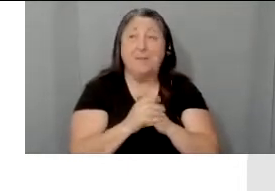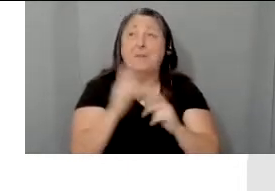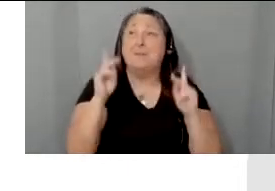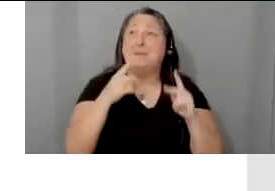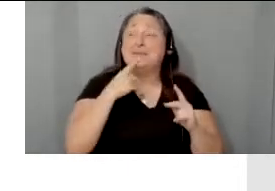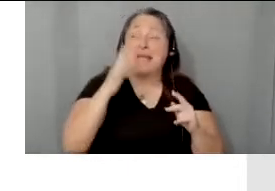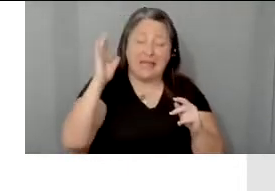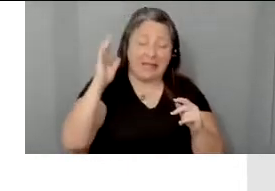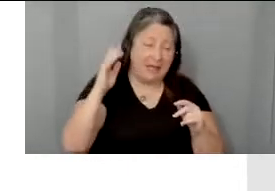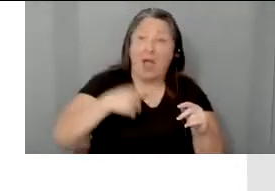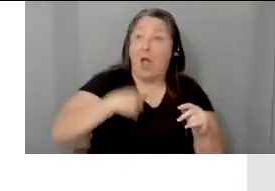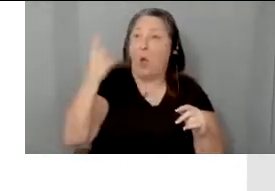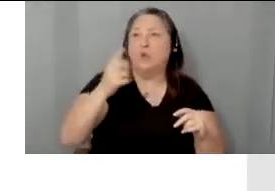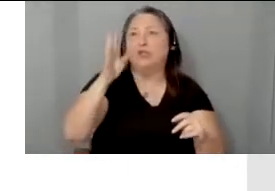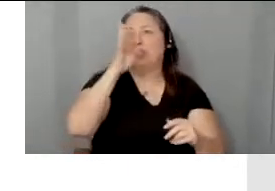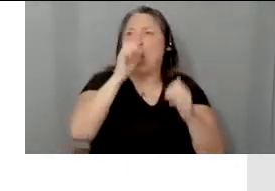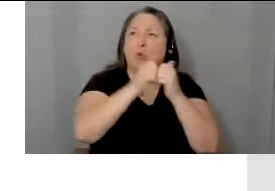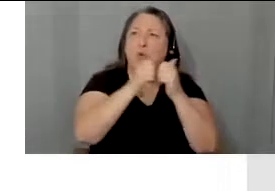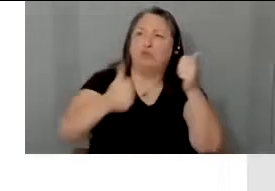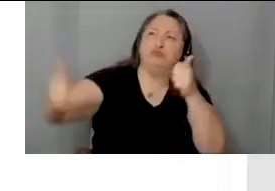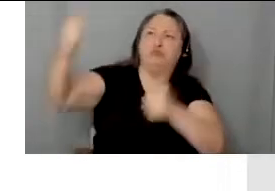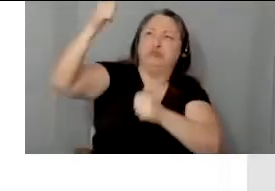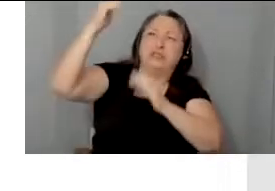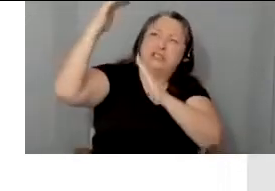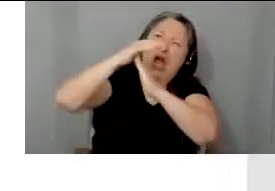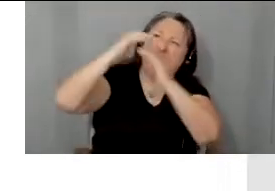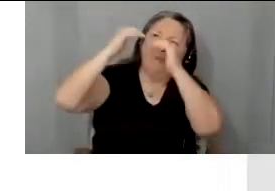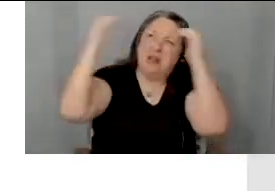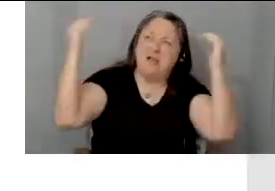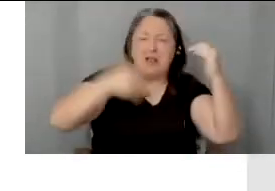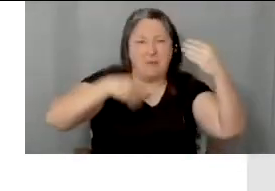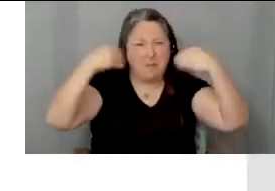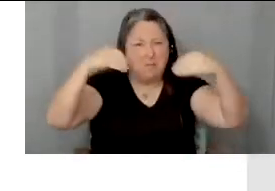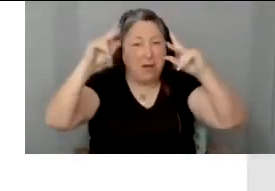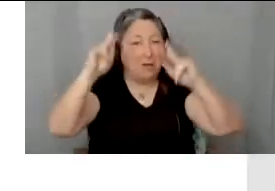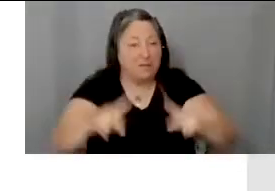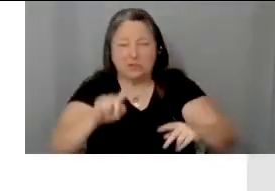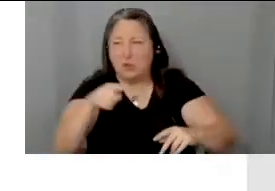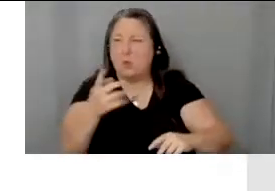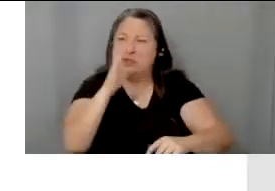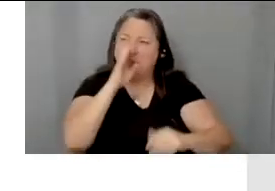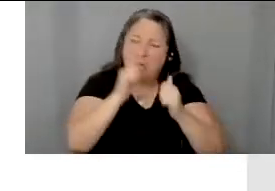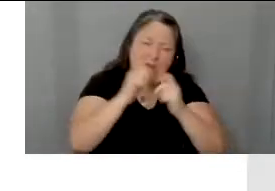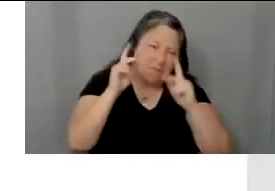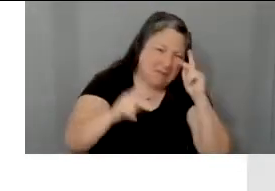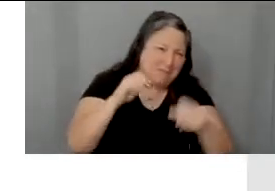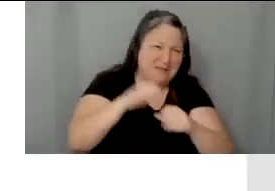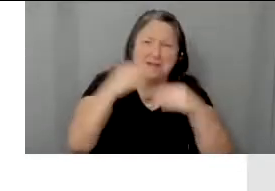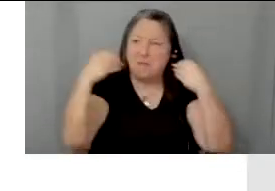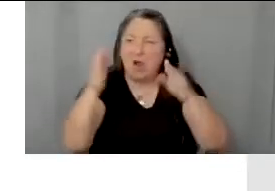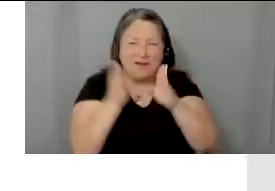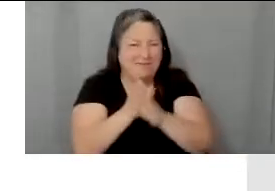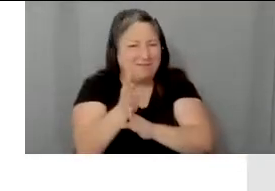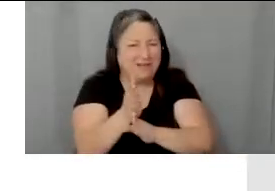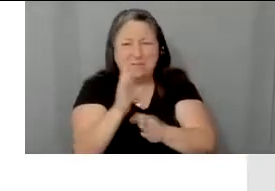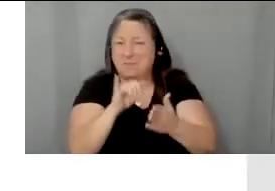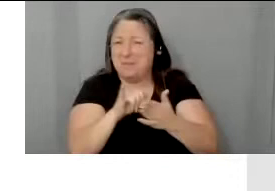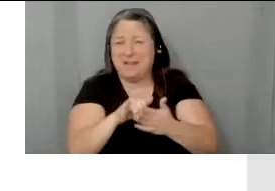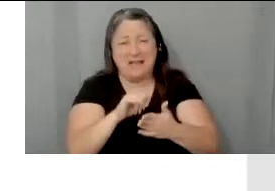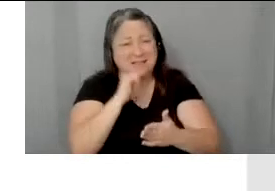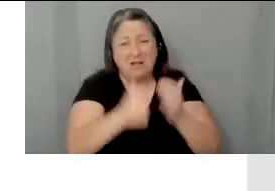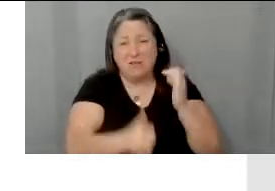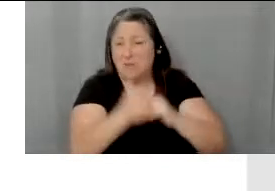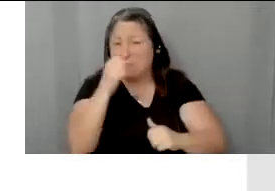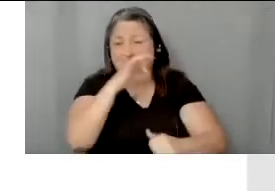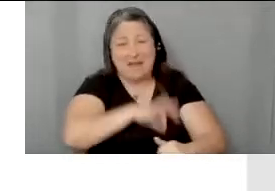to executive level people that could help me I'm a marketing person. I'm only going to talk to people in the marketing field. But that is really not the most beneficial